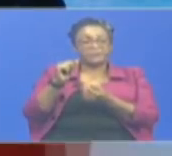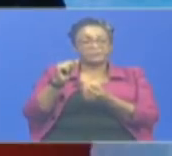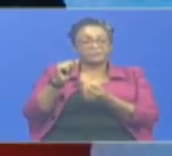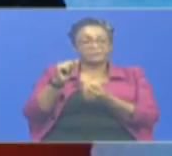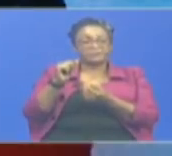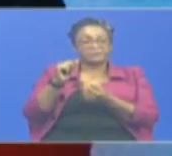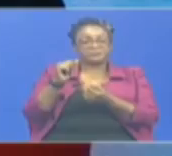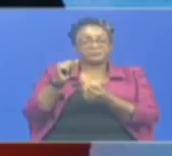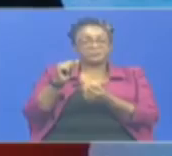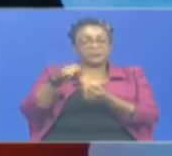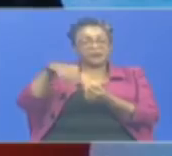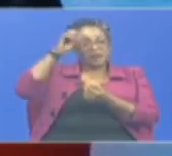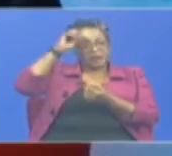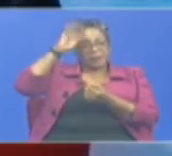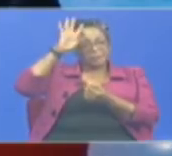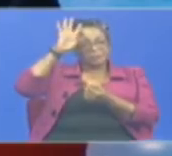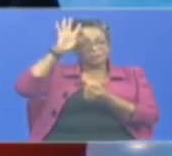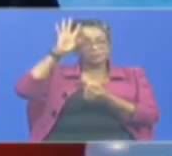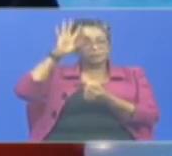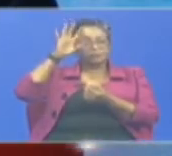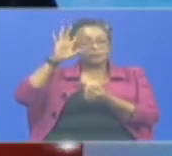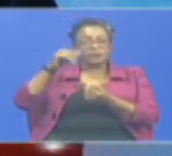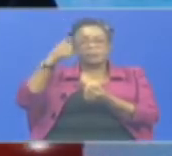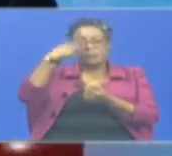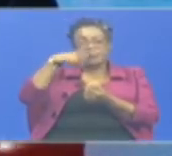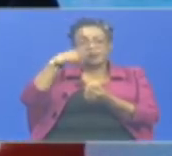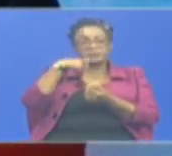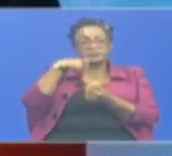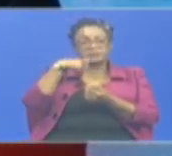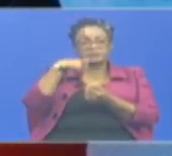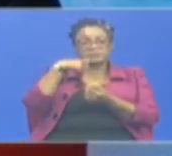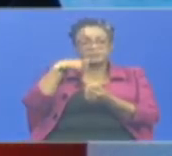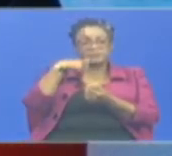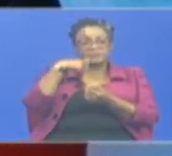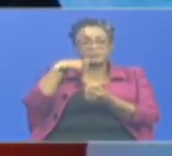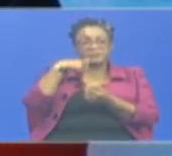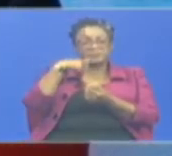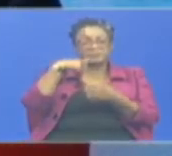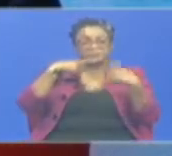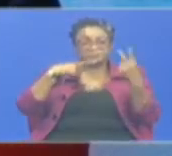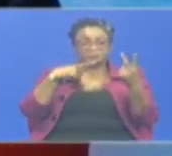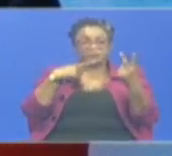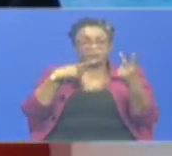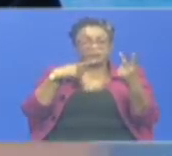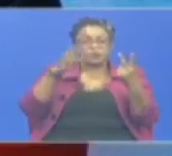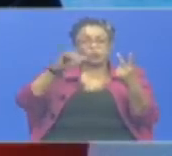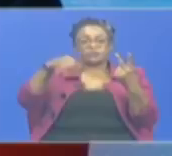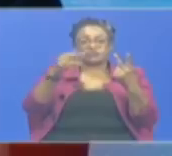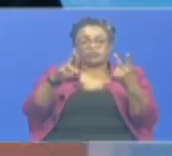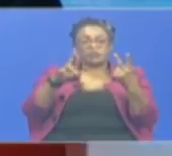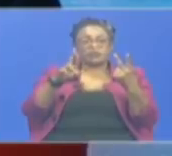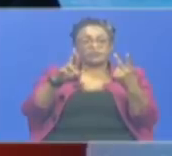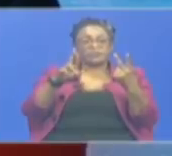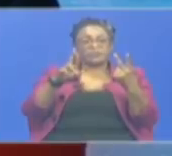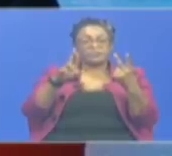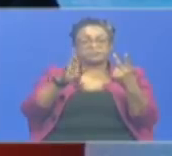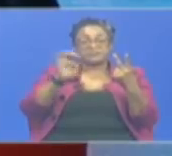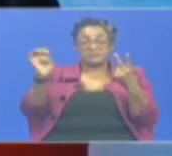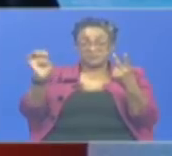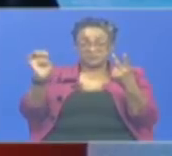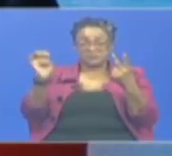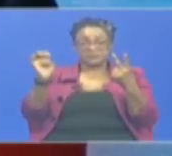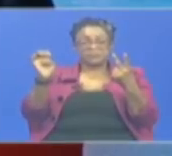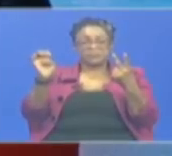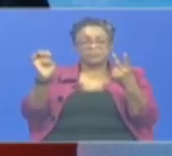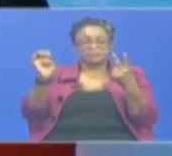In Kiambu, the cases are from Thika, and the 2 cases in Wajir are from Wajir East